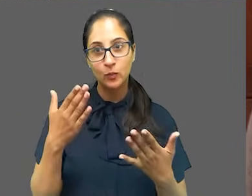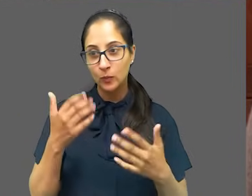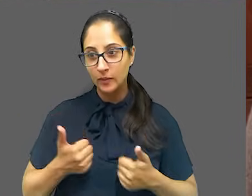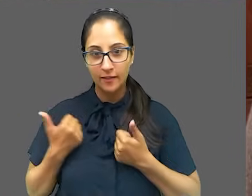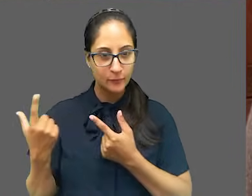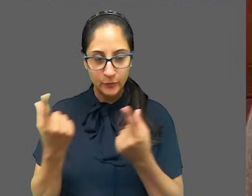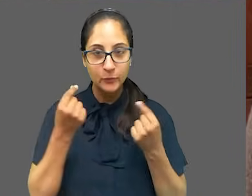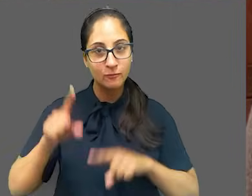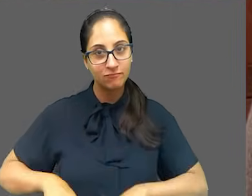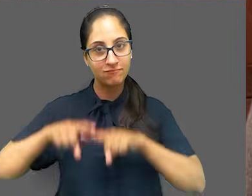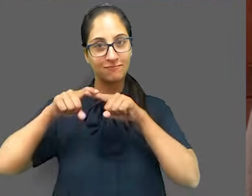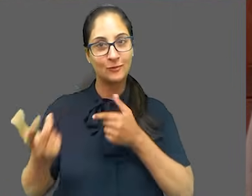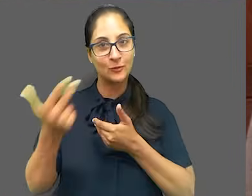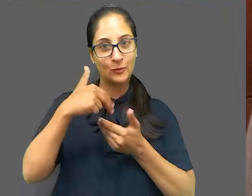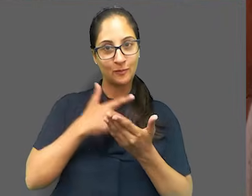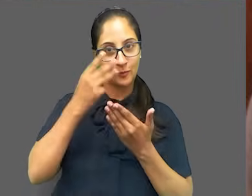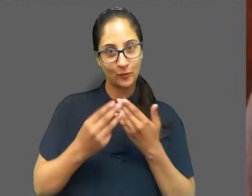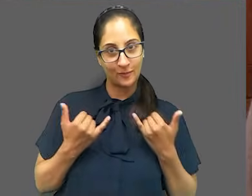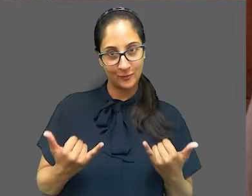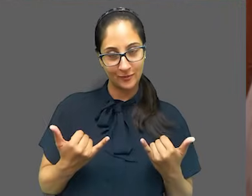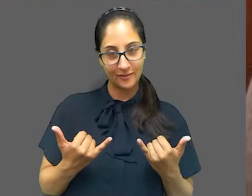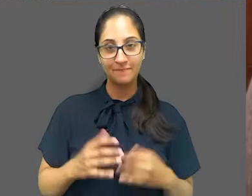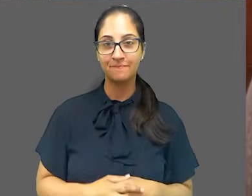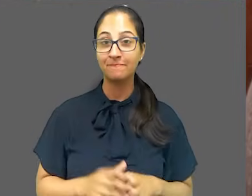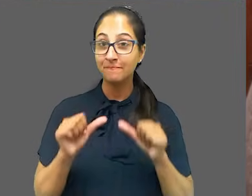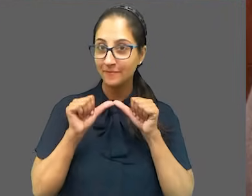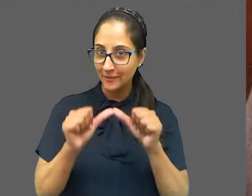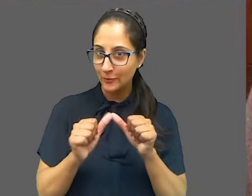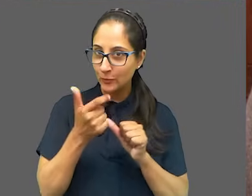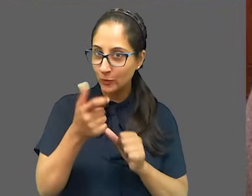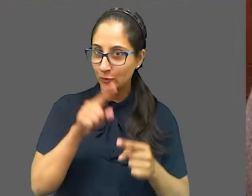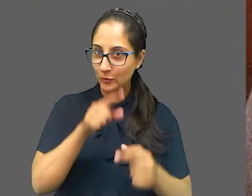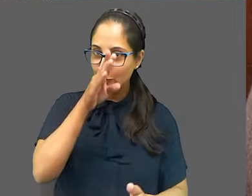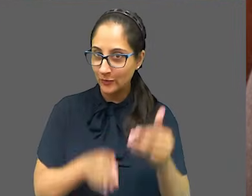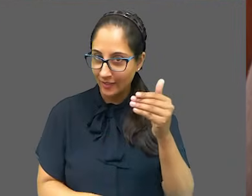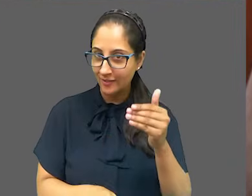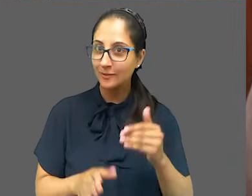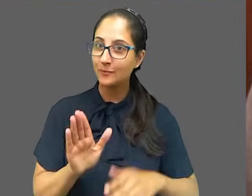appreciate you spending this time with me. Please stay on for our musical